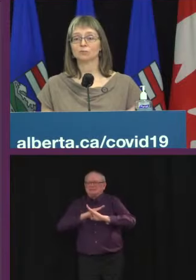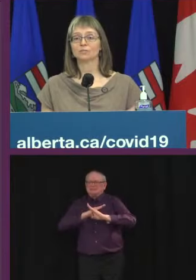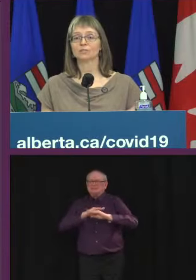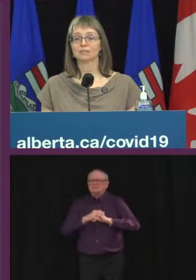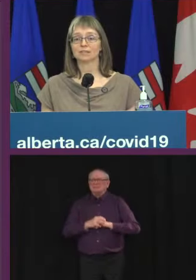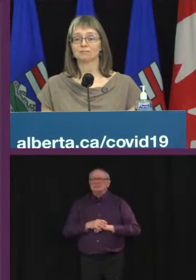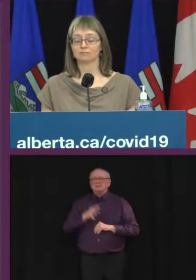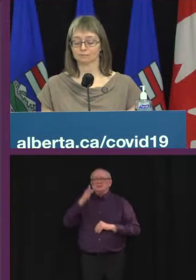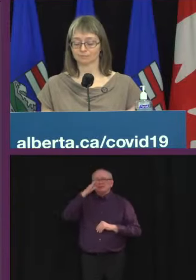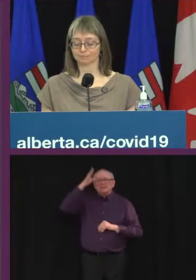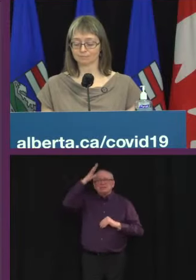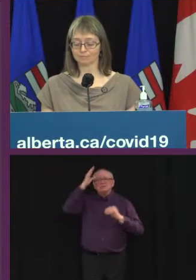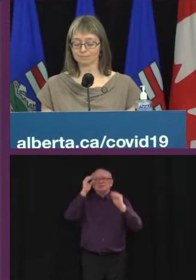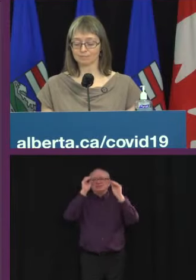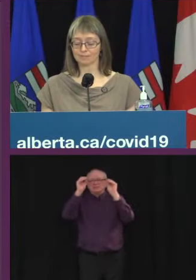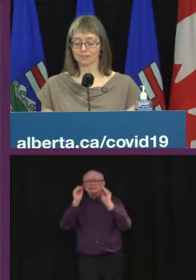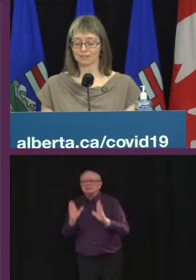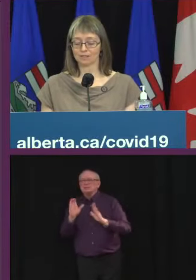their schools safe.